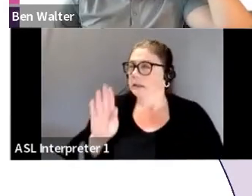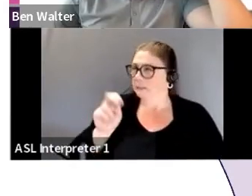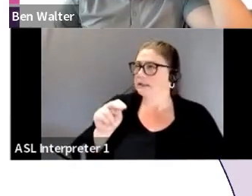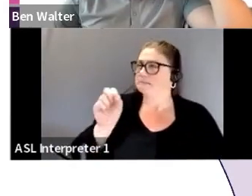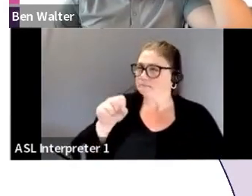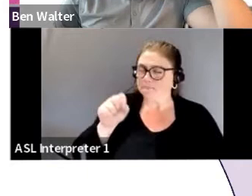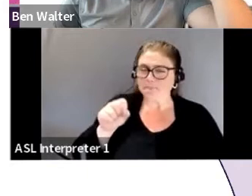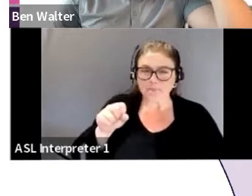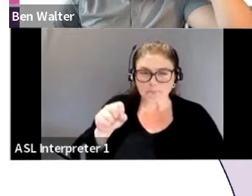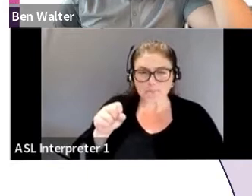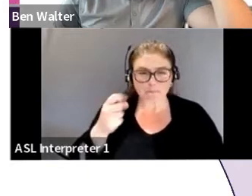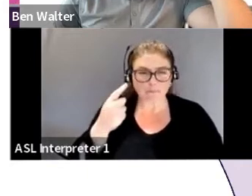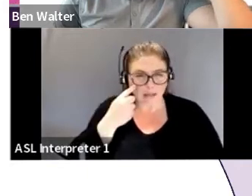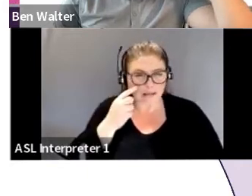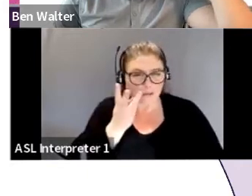covered.